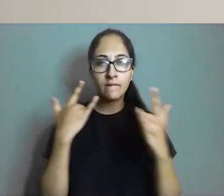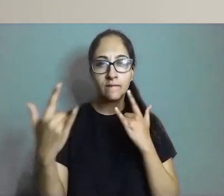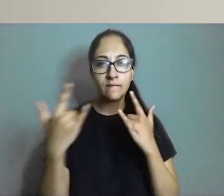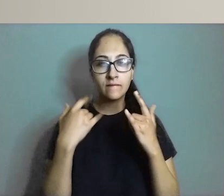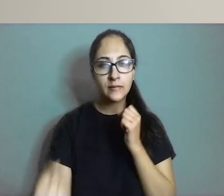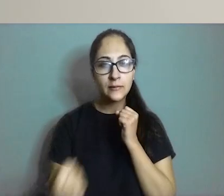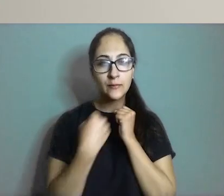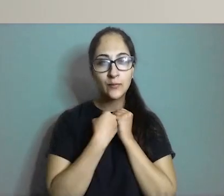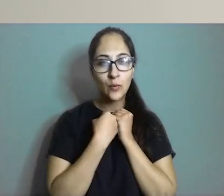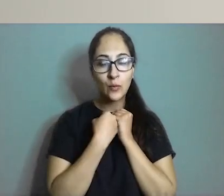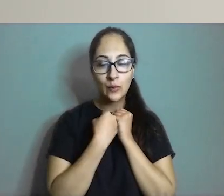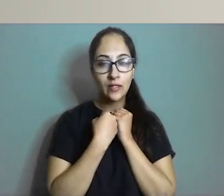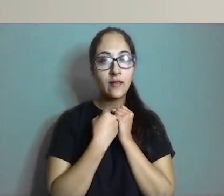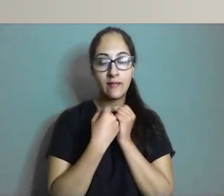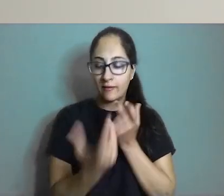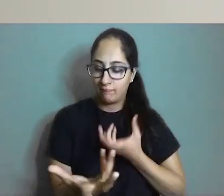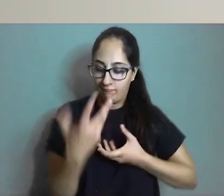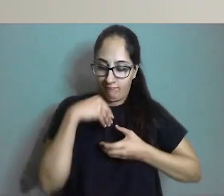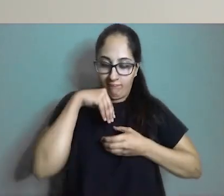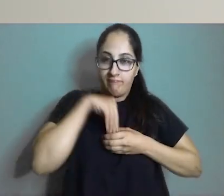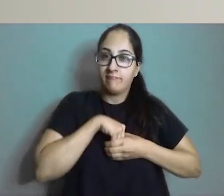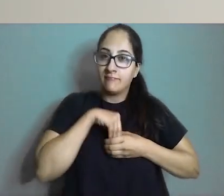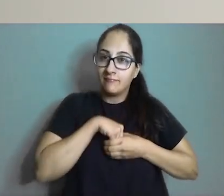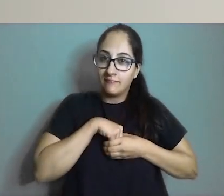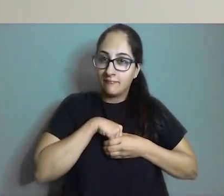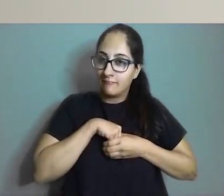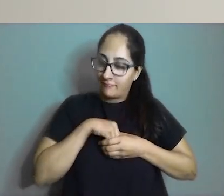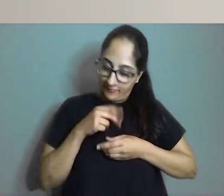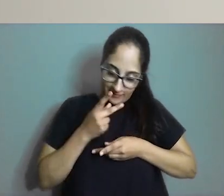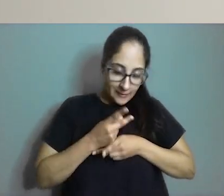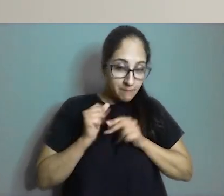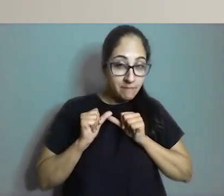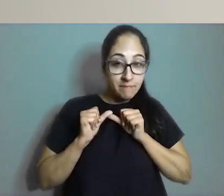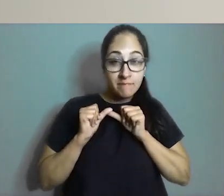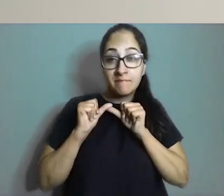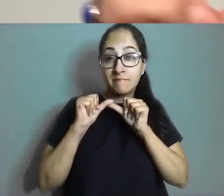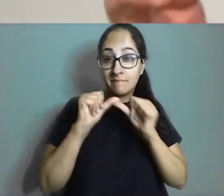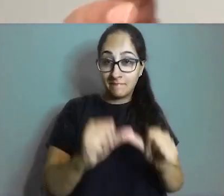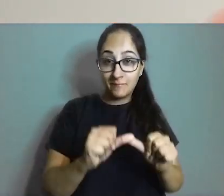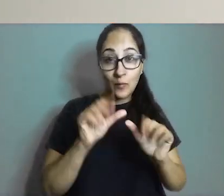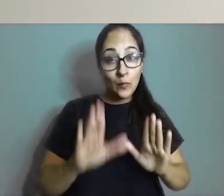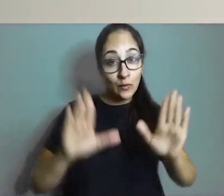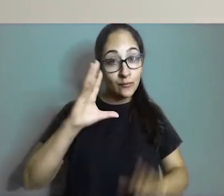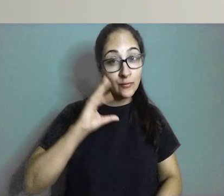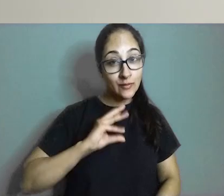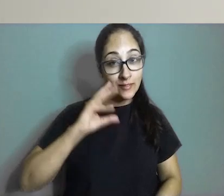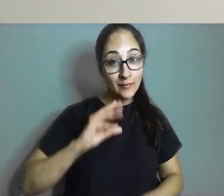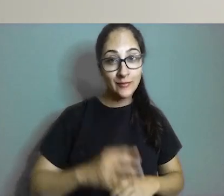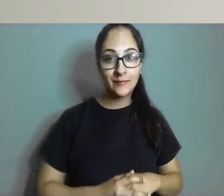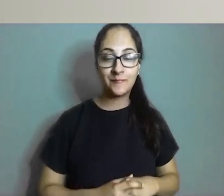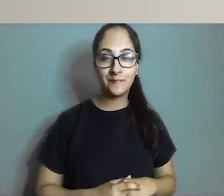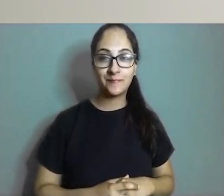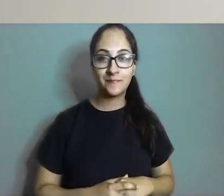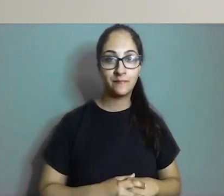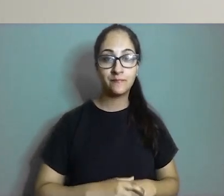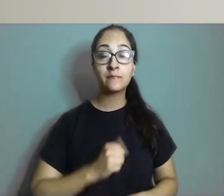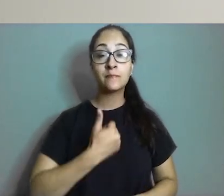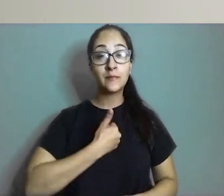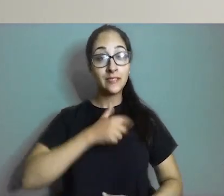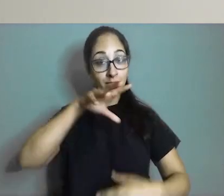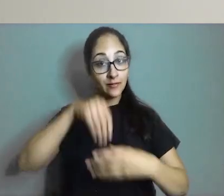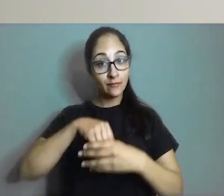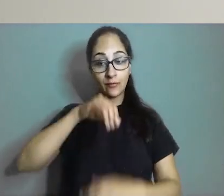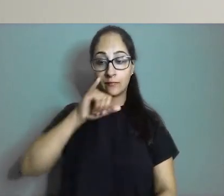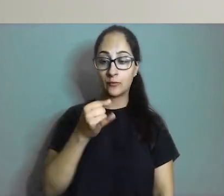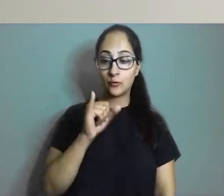boy. So I think I owe that to that, that love was instilled in me from a very young